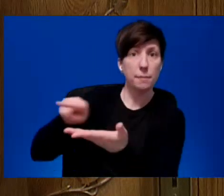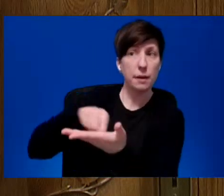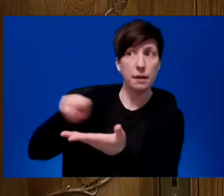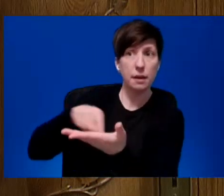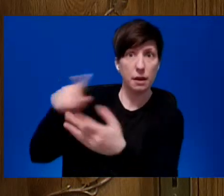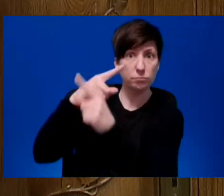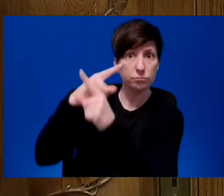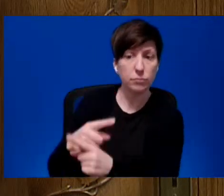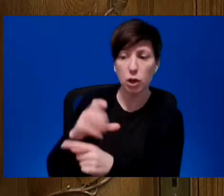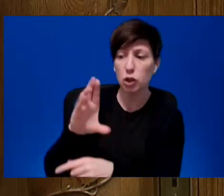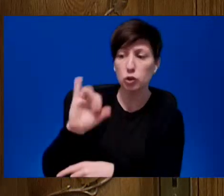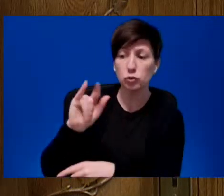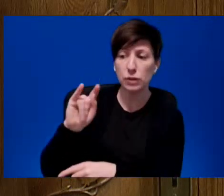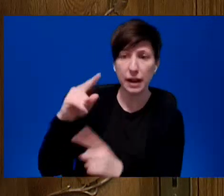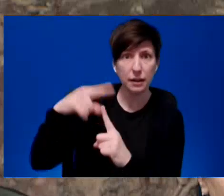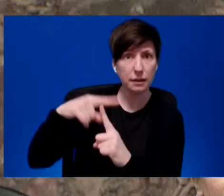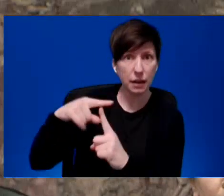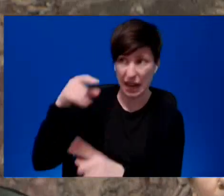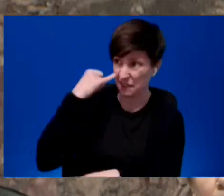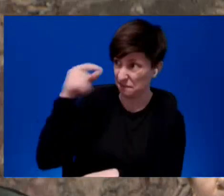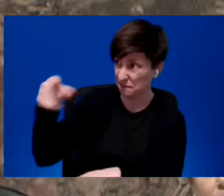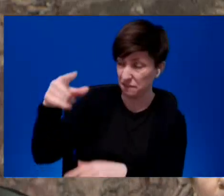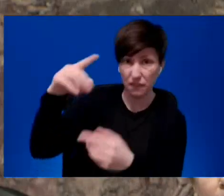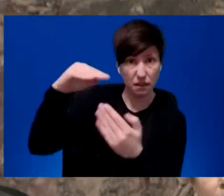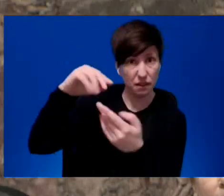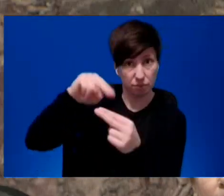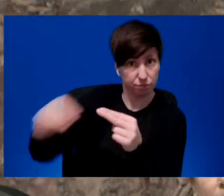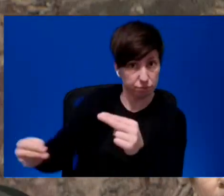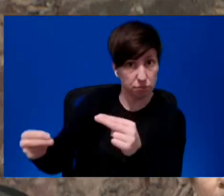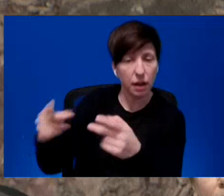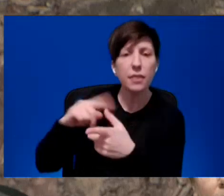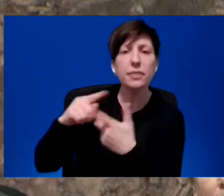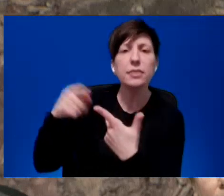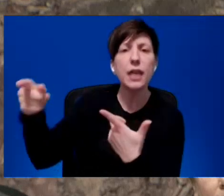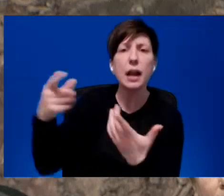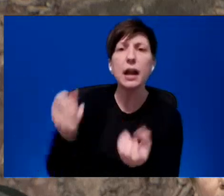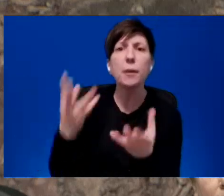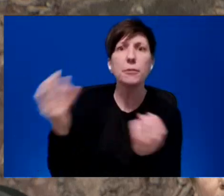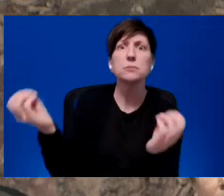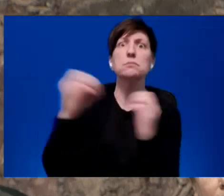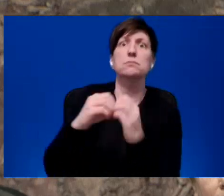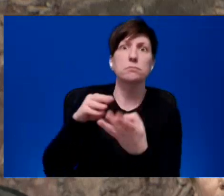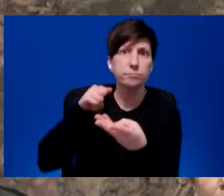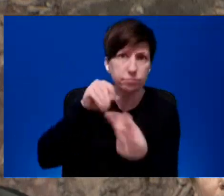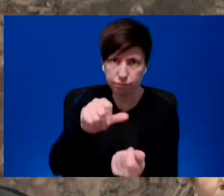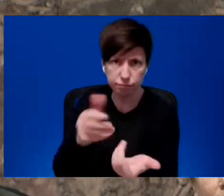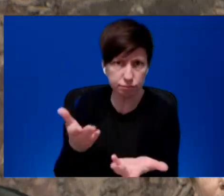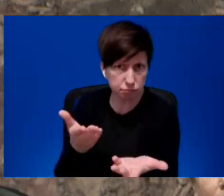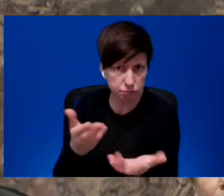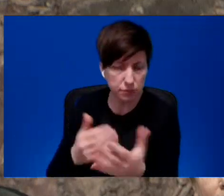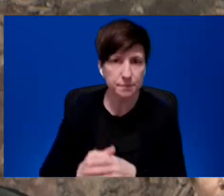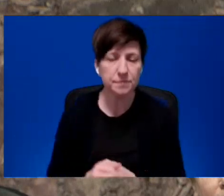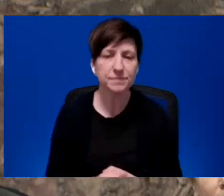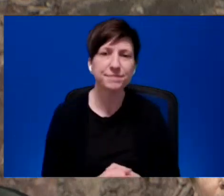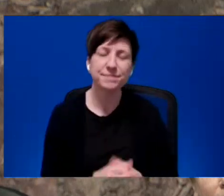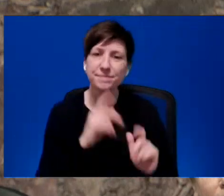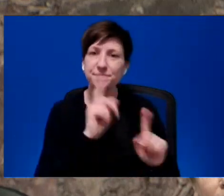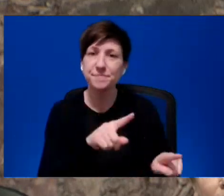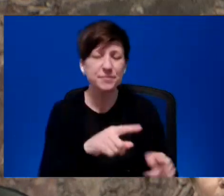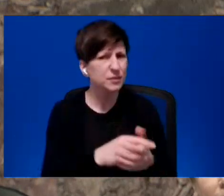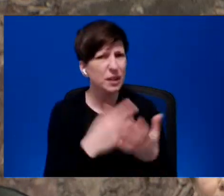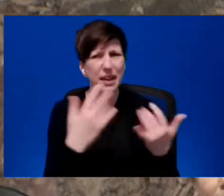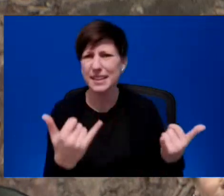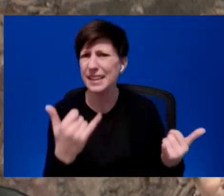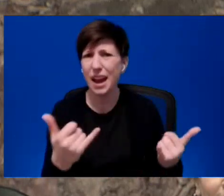Minister of Finance. Thank you, Mr. Speaker. Actually, right now, BC is an economic and fiscal leader in